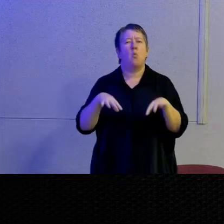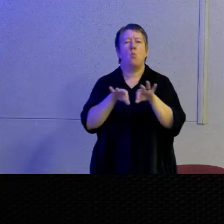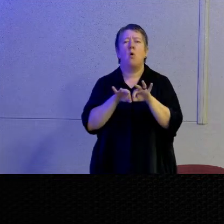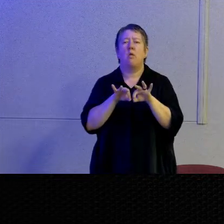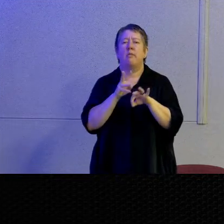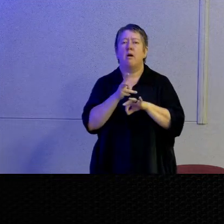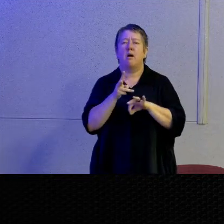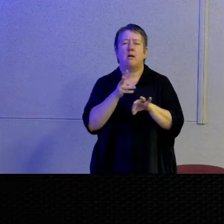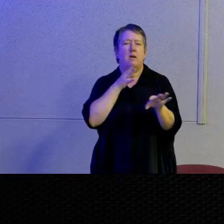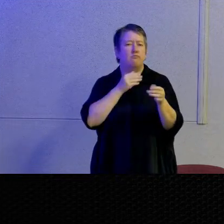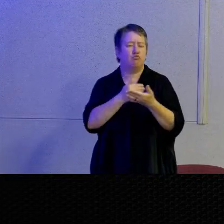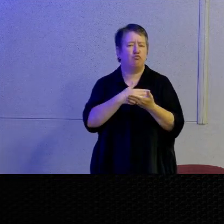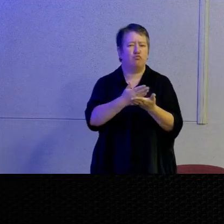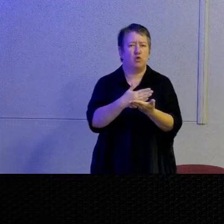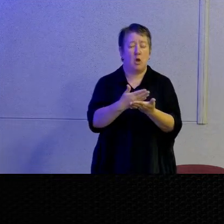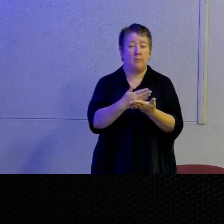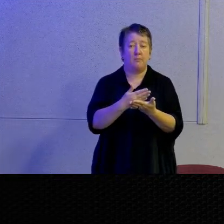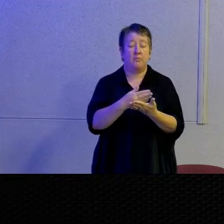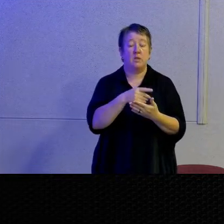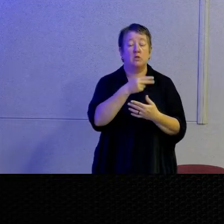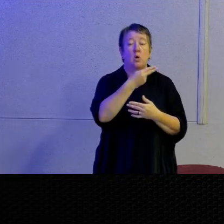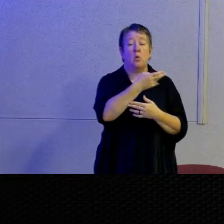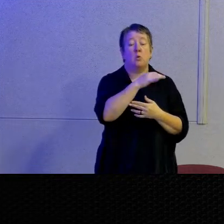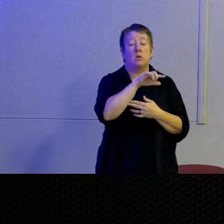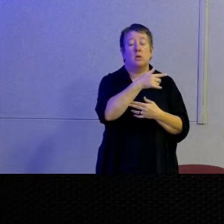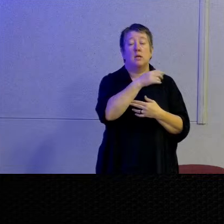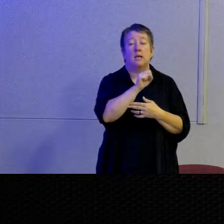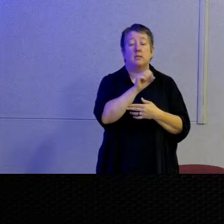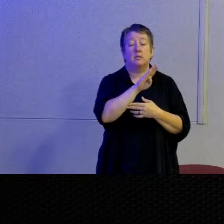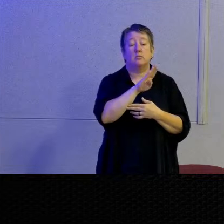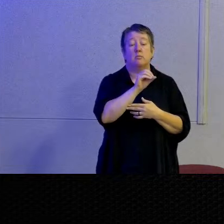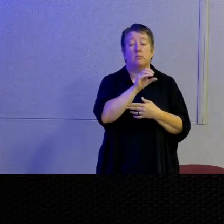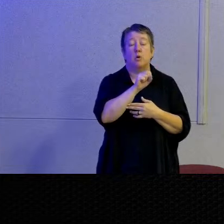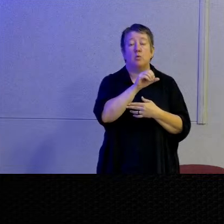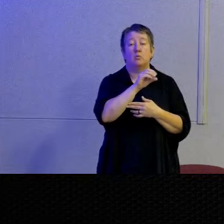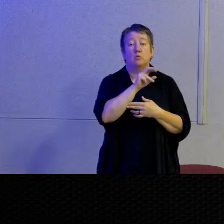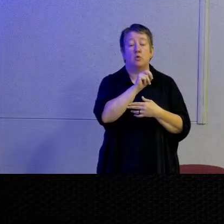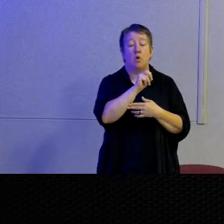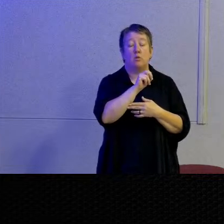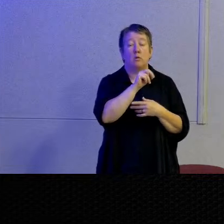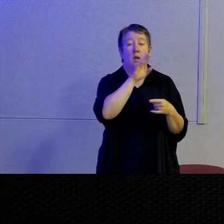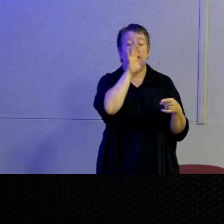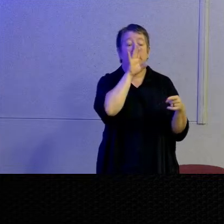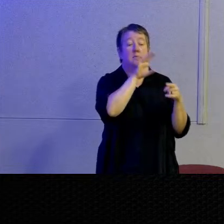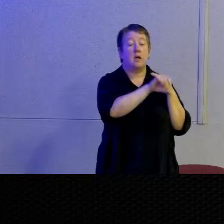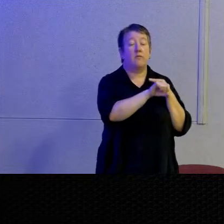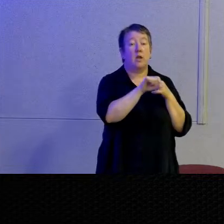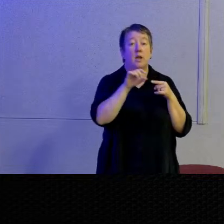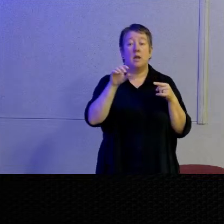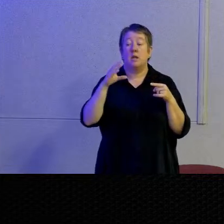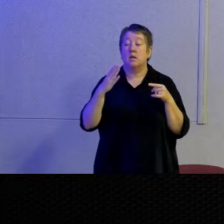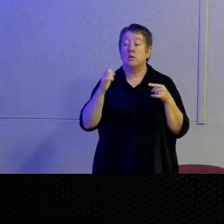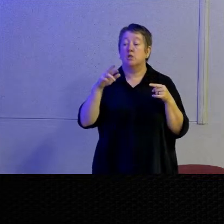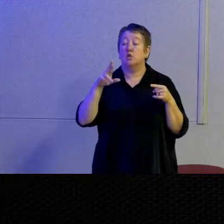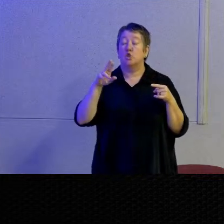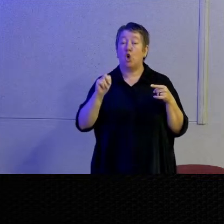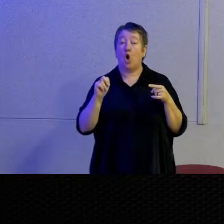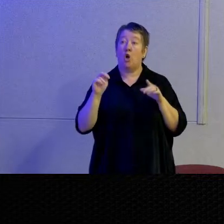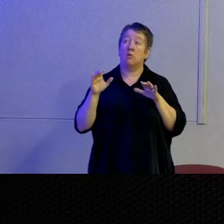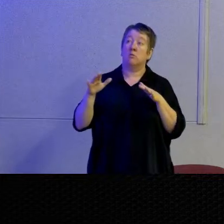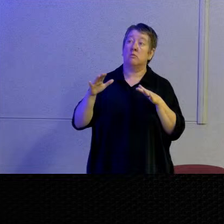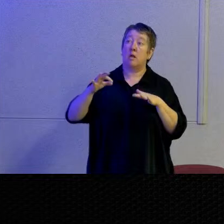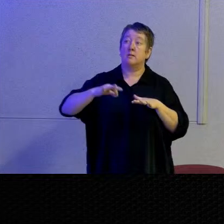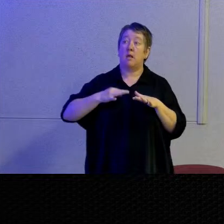this discovery of the Higgs boson was not made by CERN. It was made at CERN